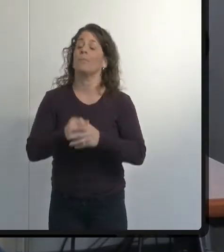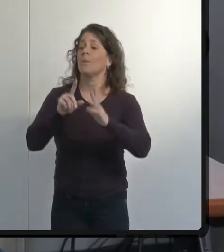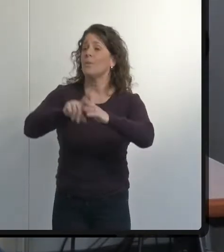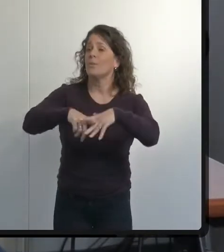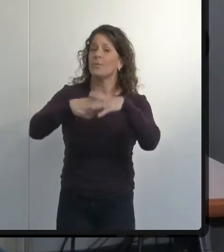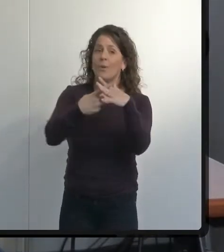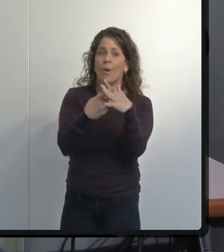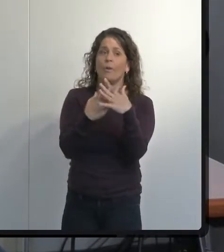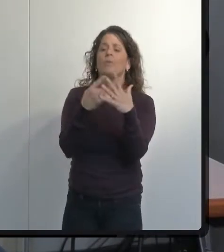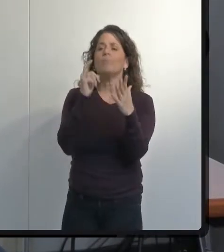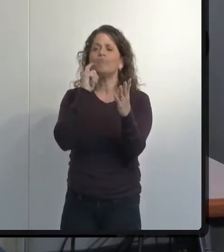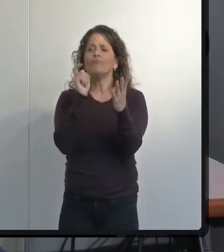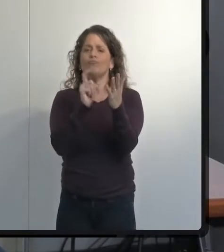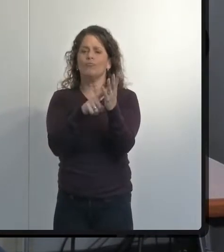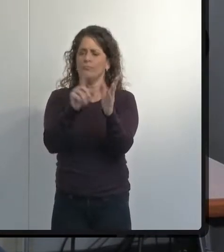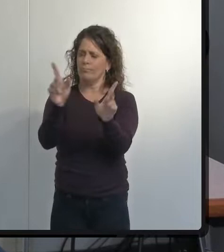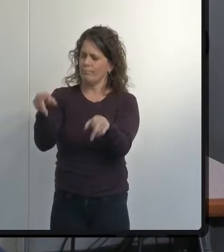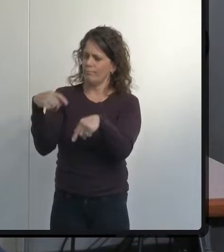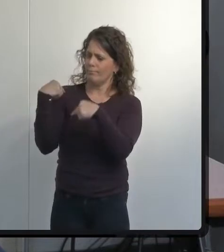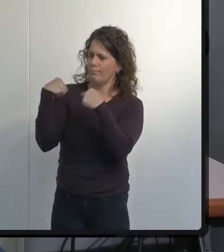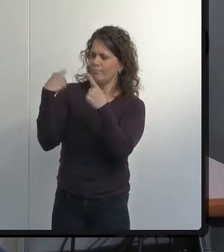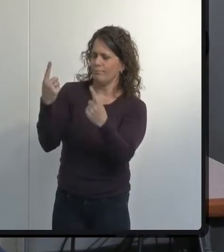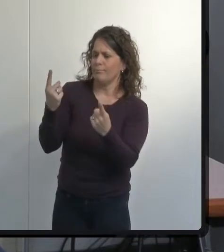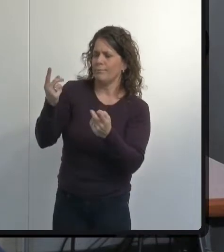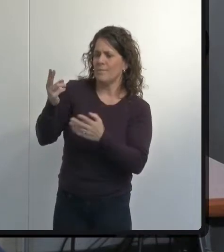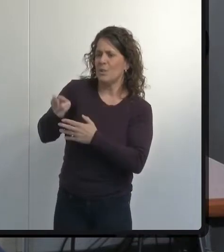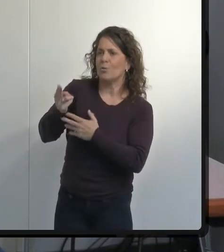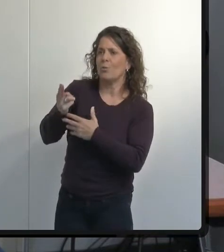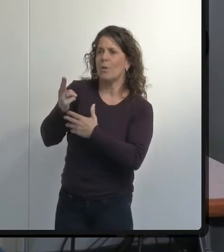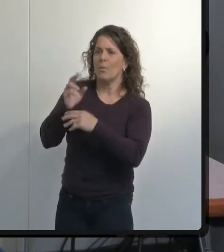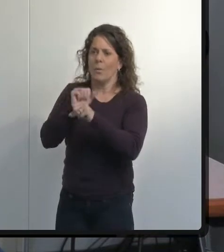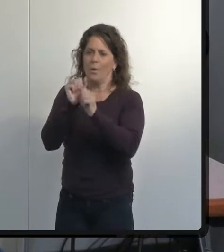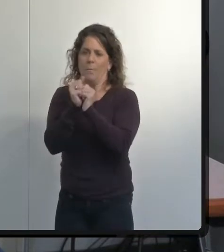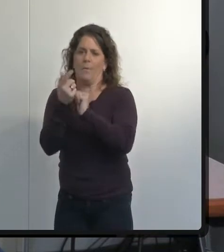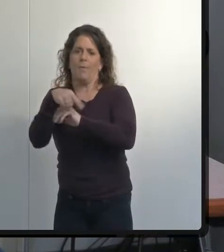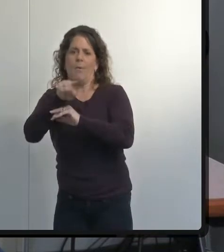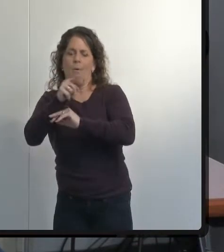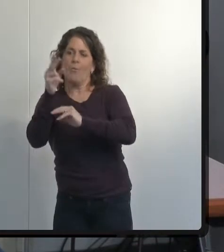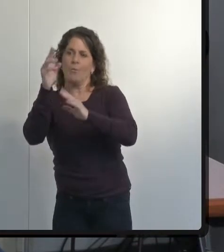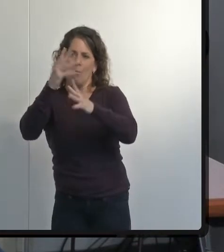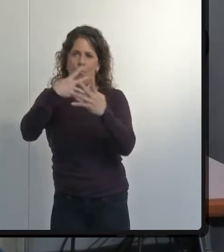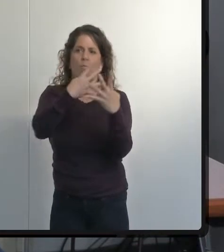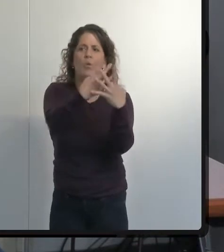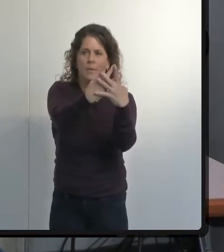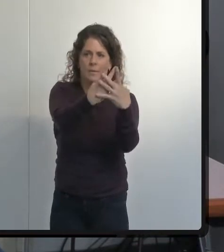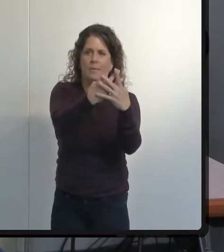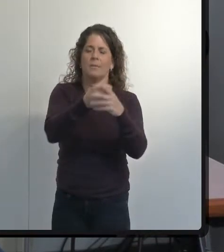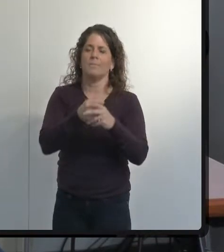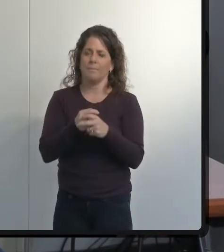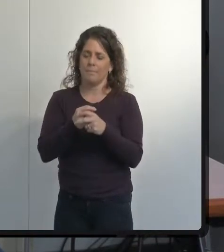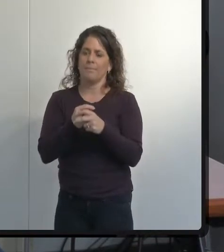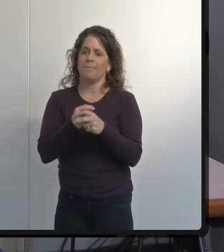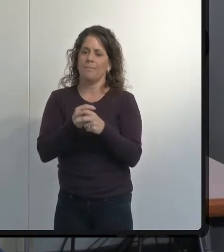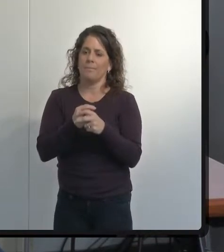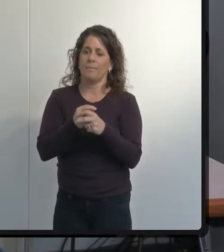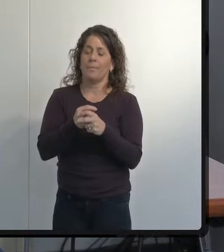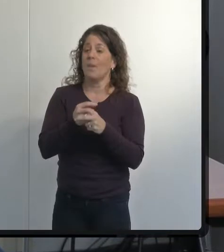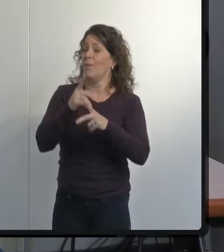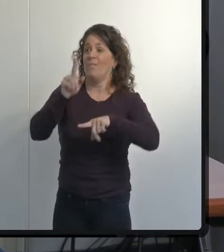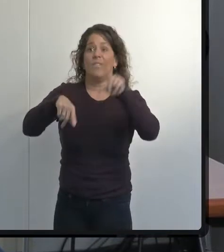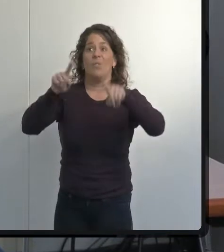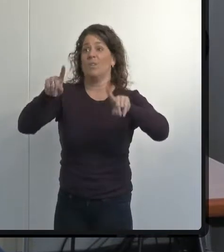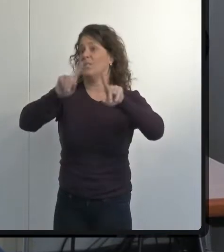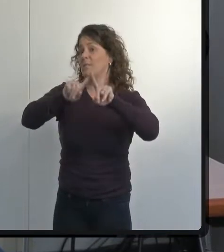acknowledging the long history that we have with working with the Bureau of Prisons, specifically the Lompoc Federal Corrections Complex, on various public